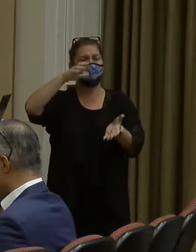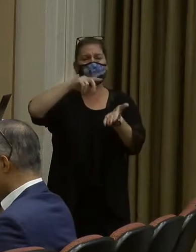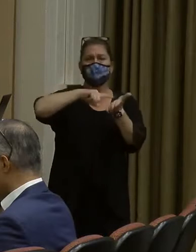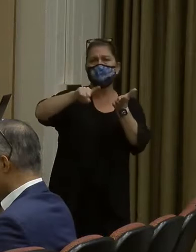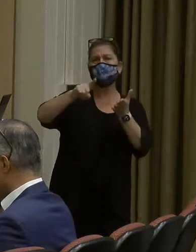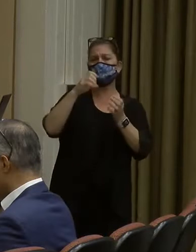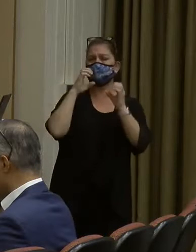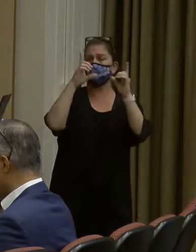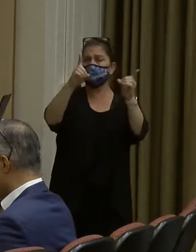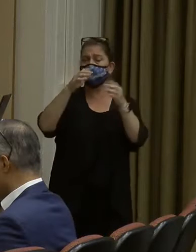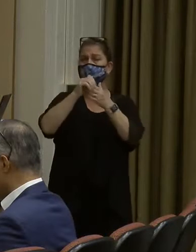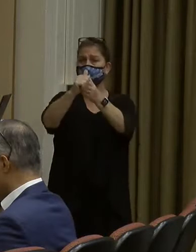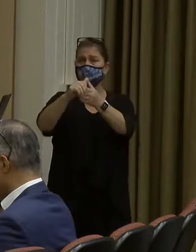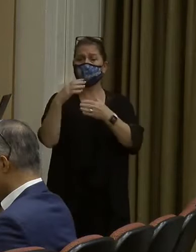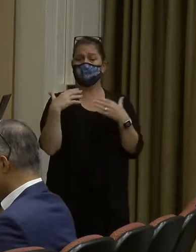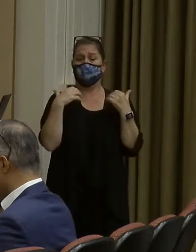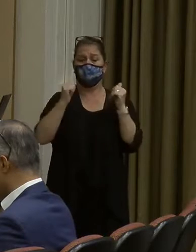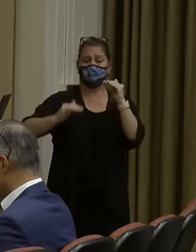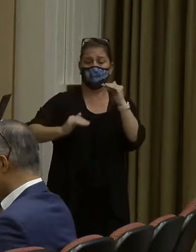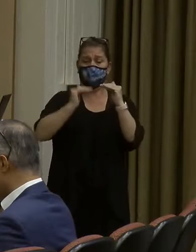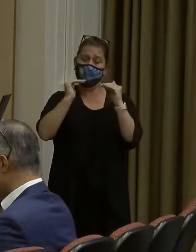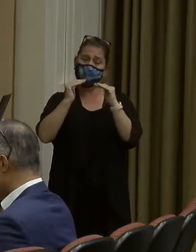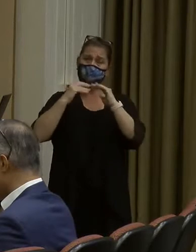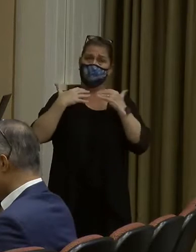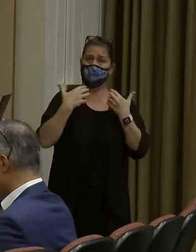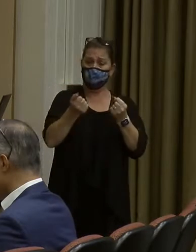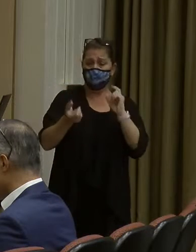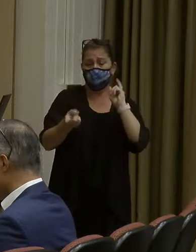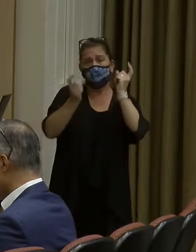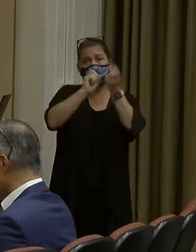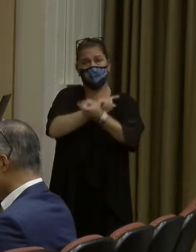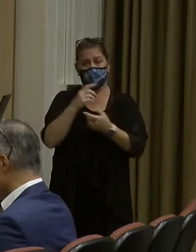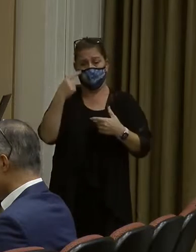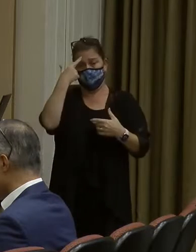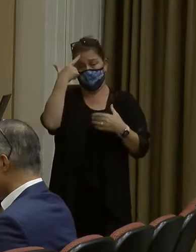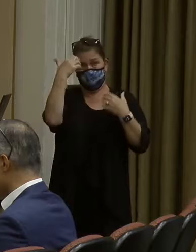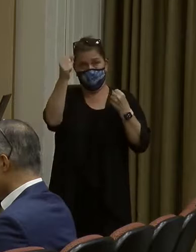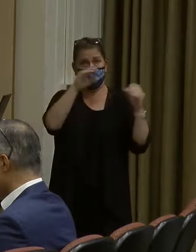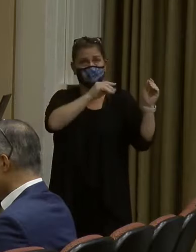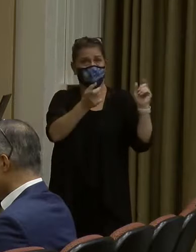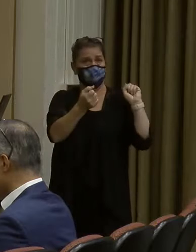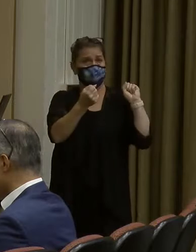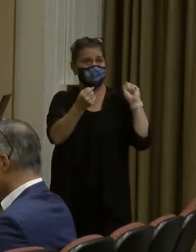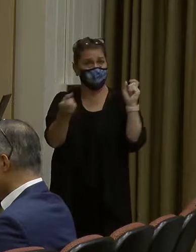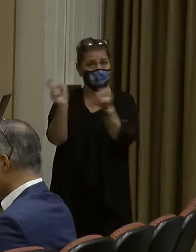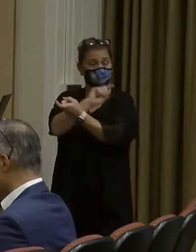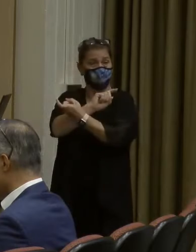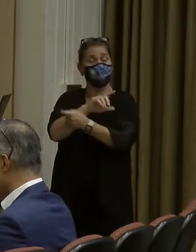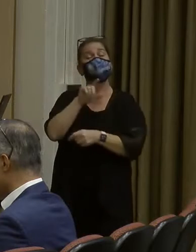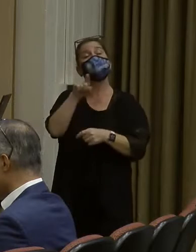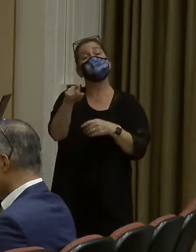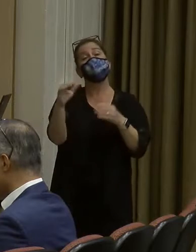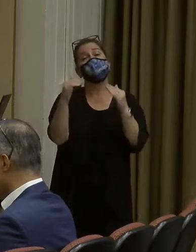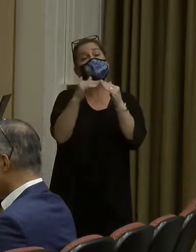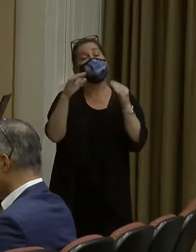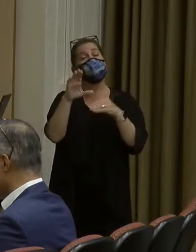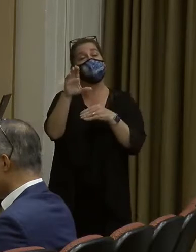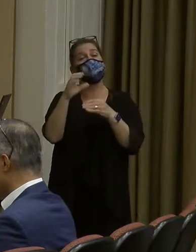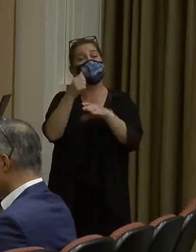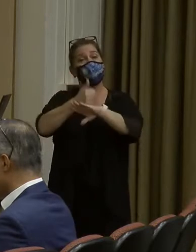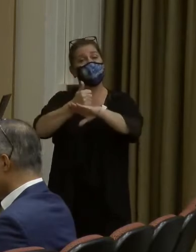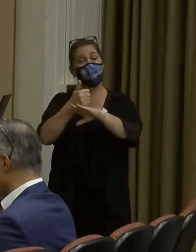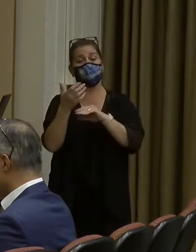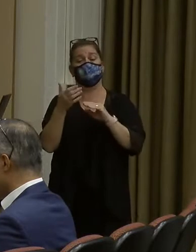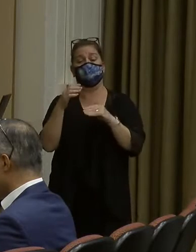educator, and leader in the health equity, health reform, and mental health movements. He is also the co-founder of the Health Equity Leadership and